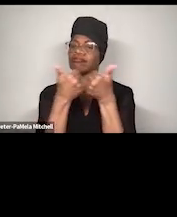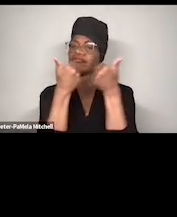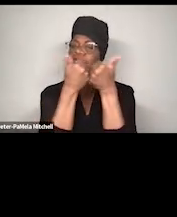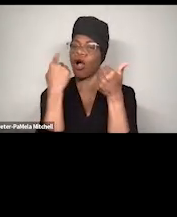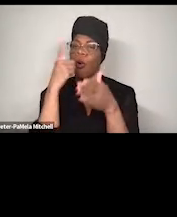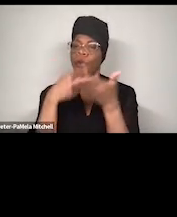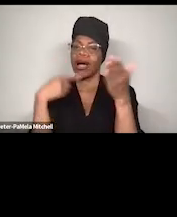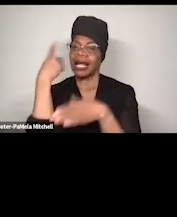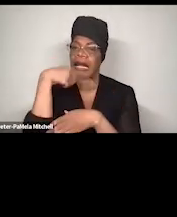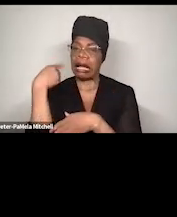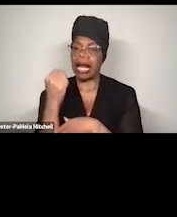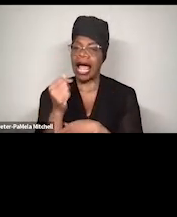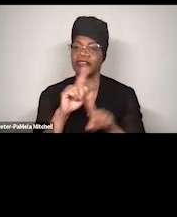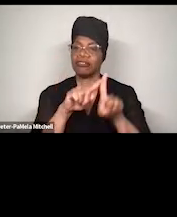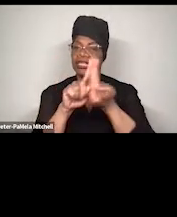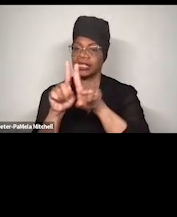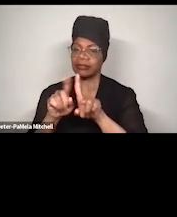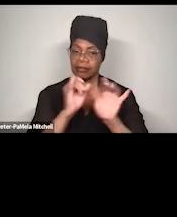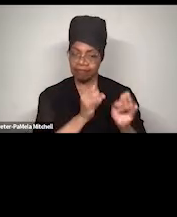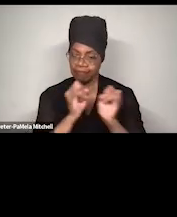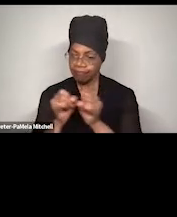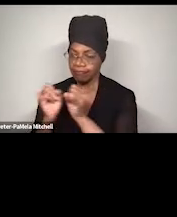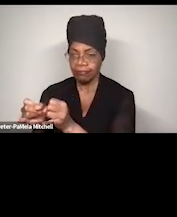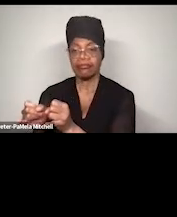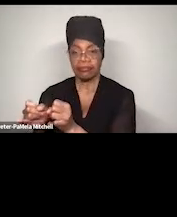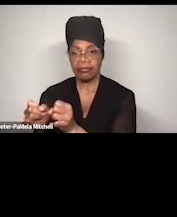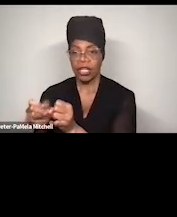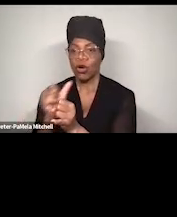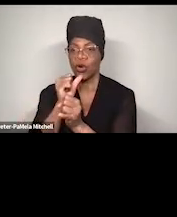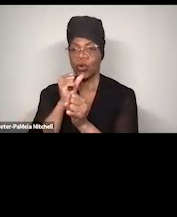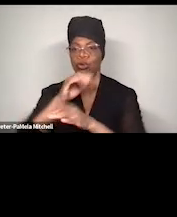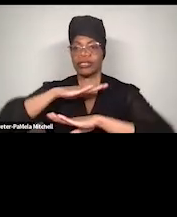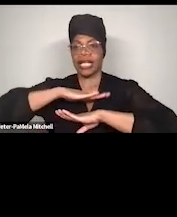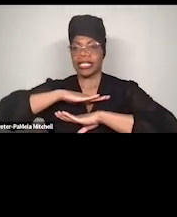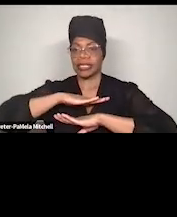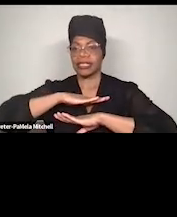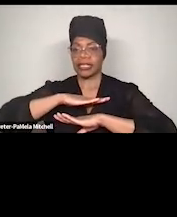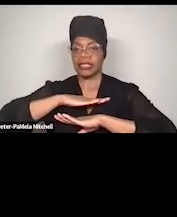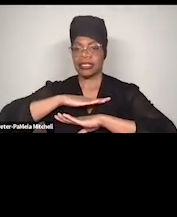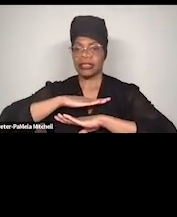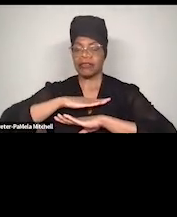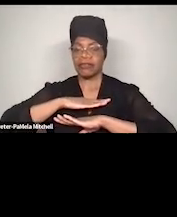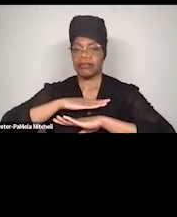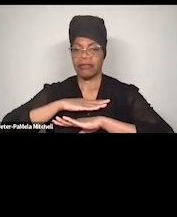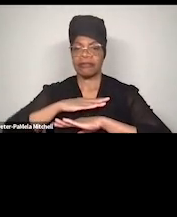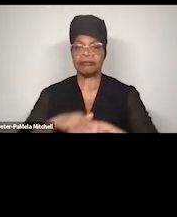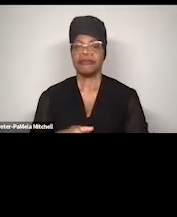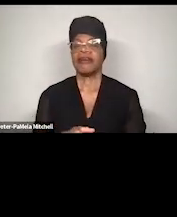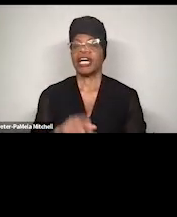for individuals who kind of meet these criteria. And we can go ahead and advance to the next